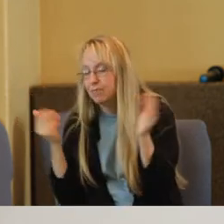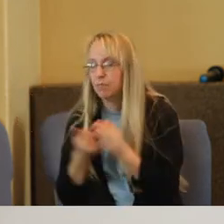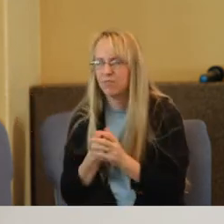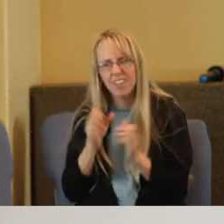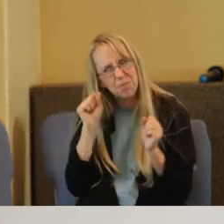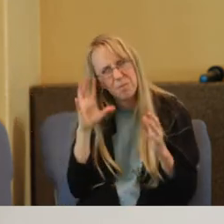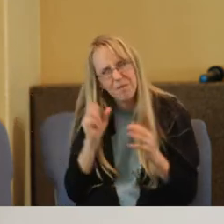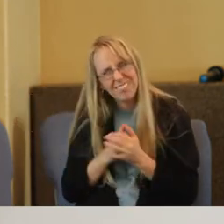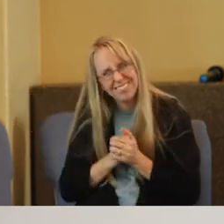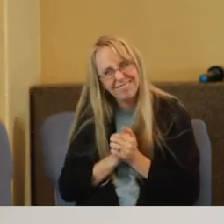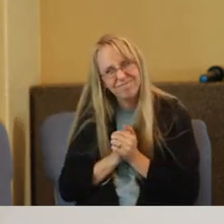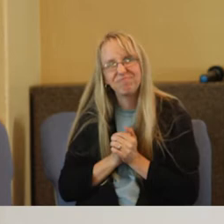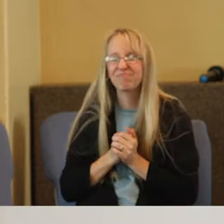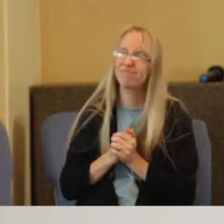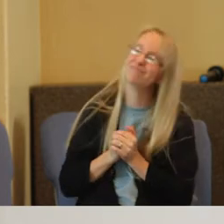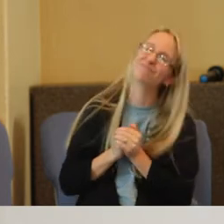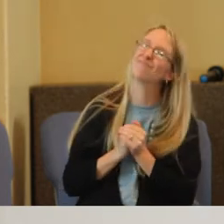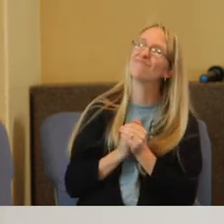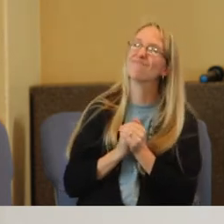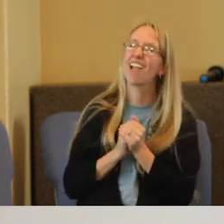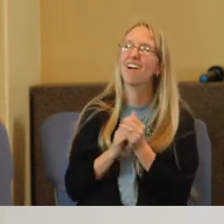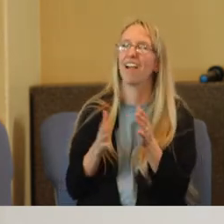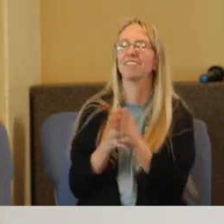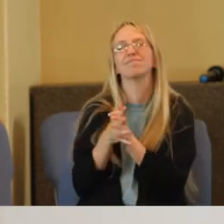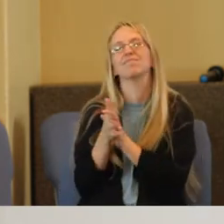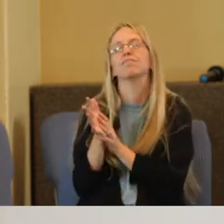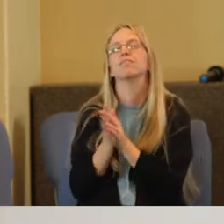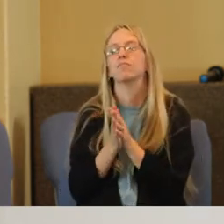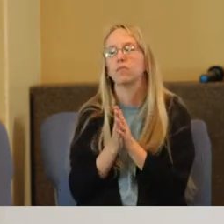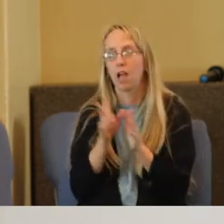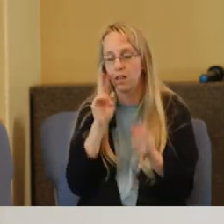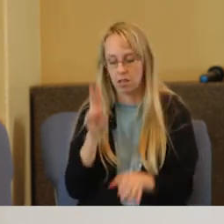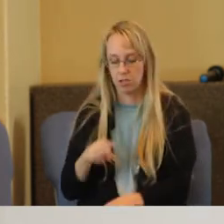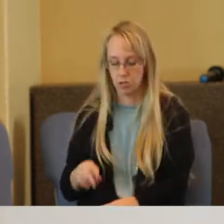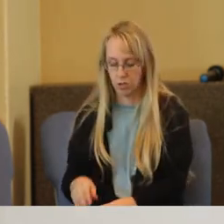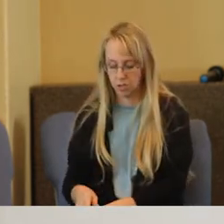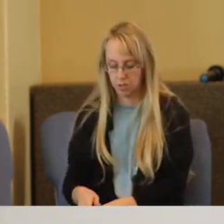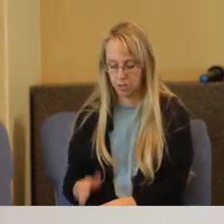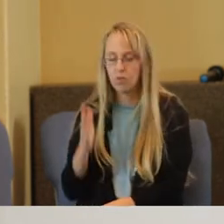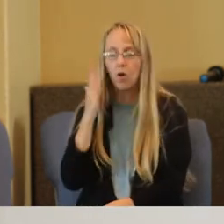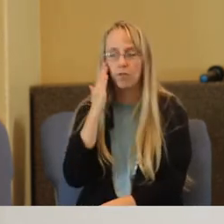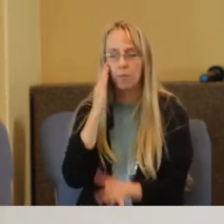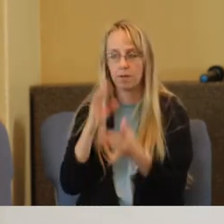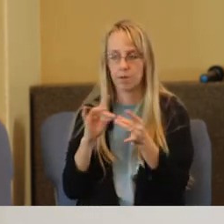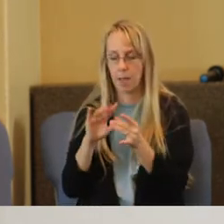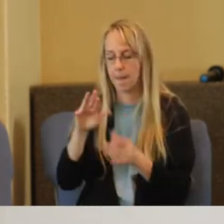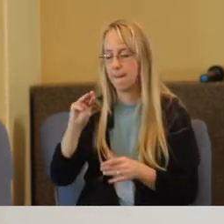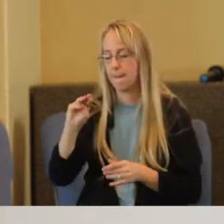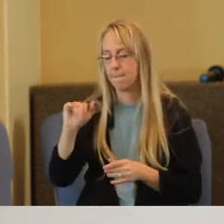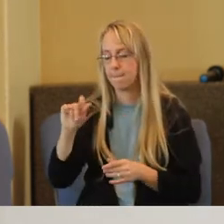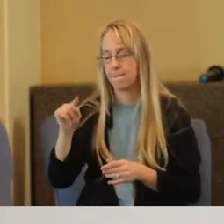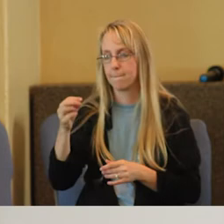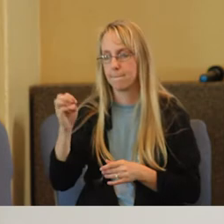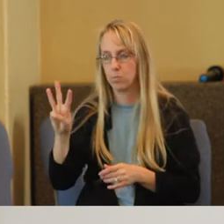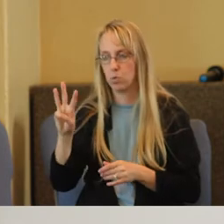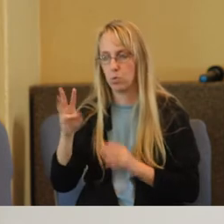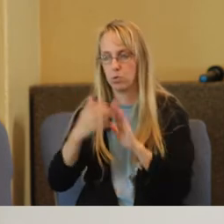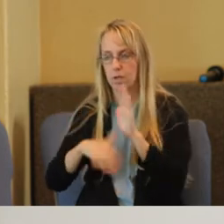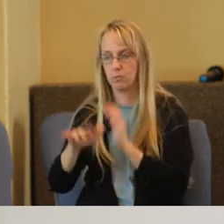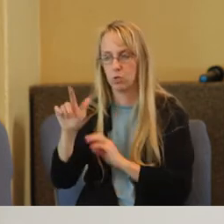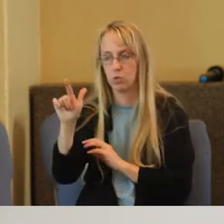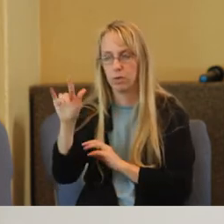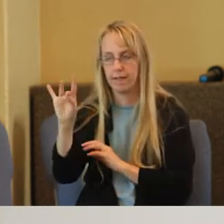Isn't that amazing? Let's turn to a very familiar passage, Matthew